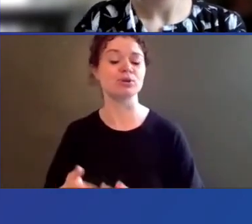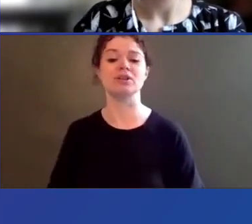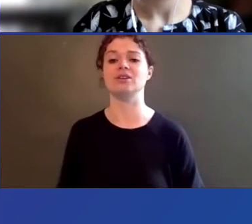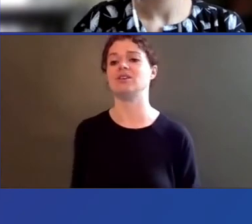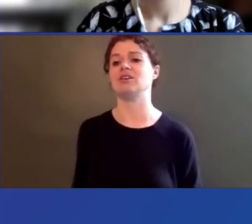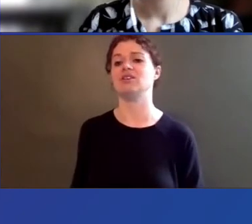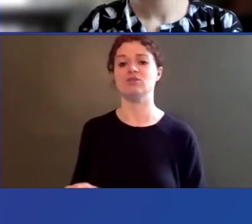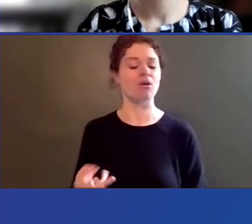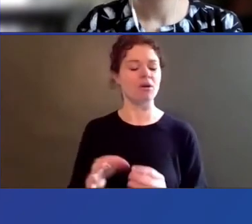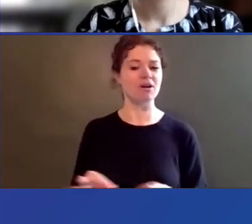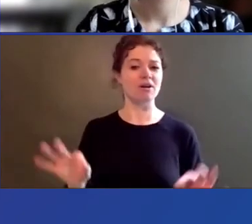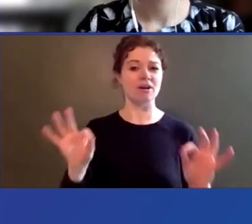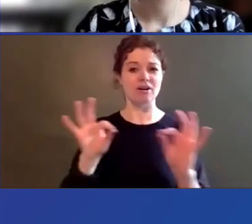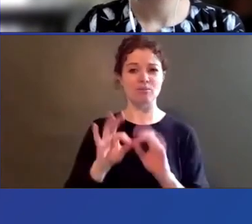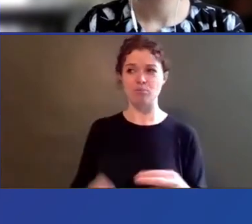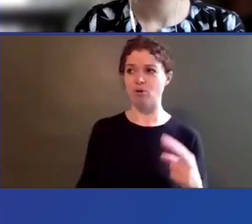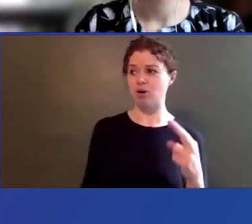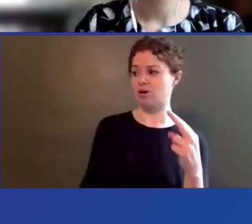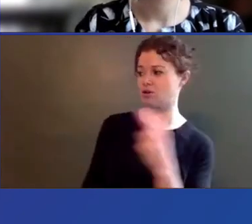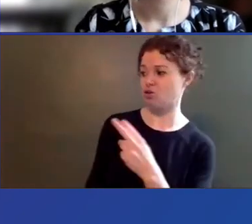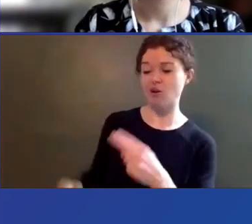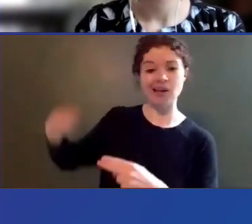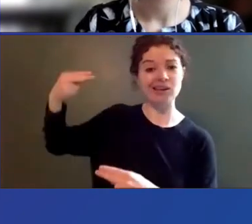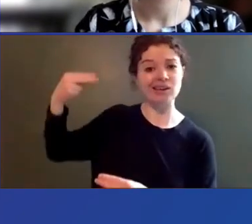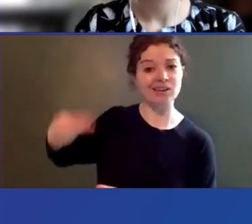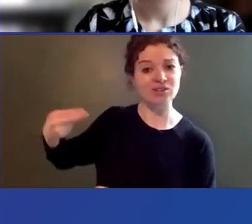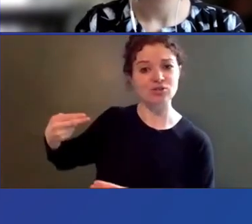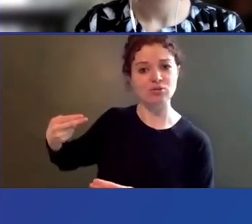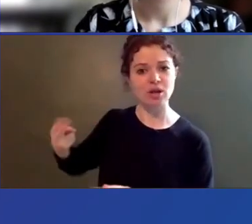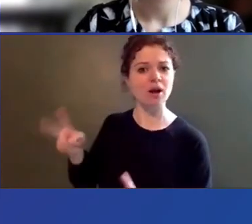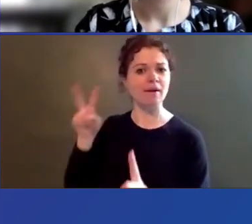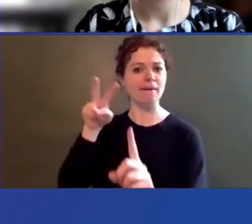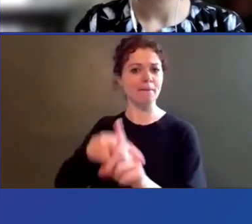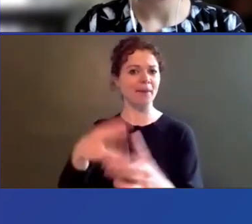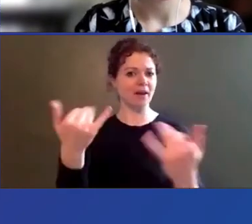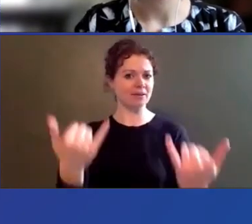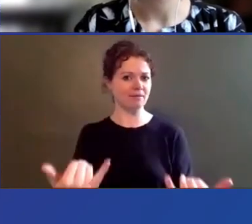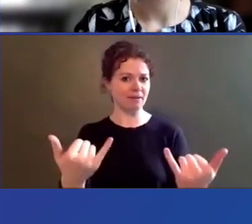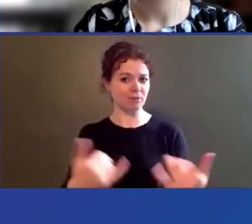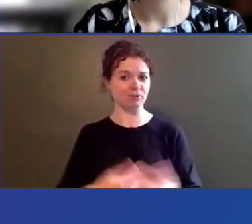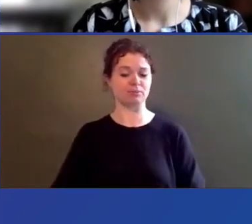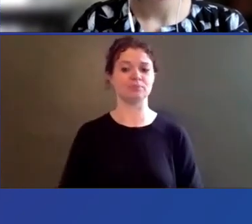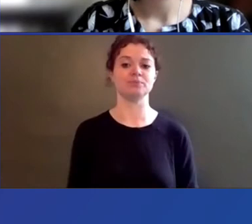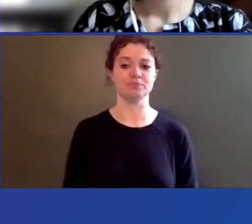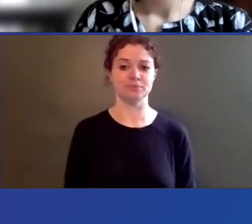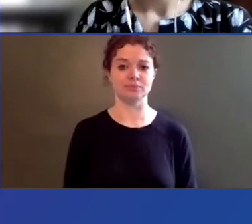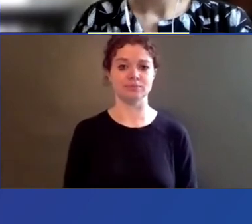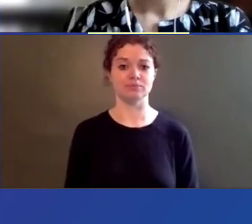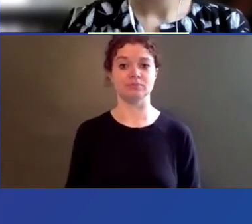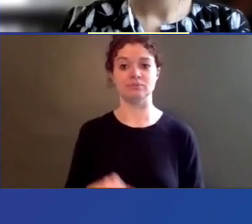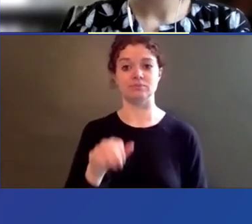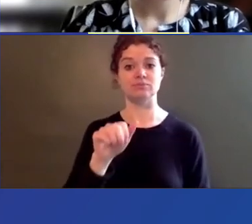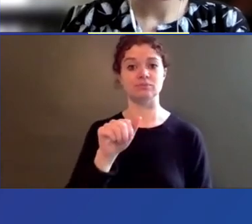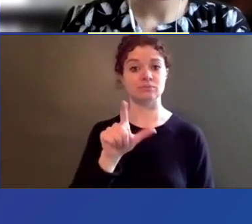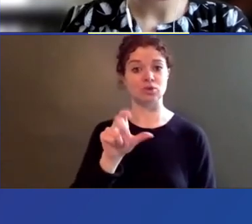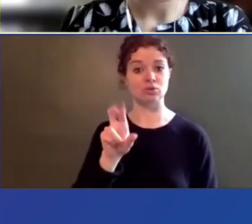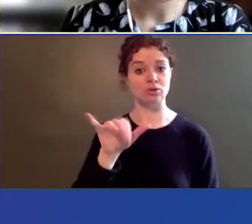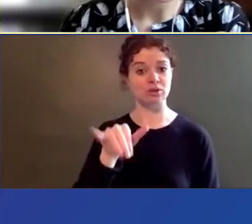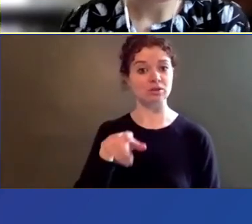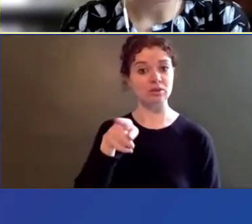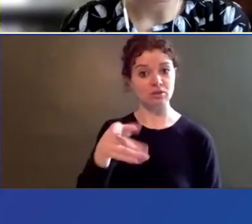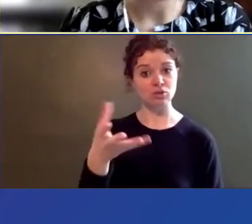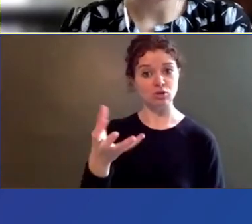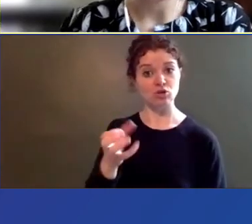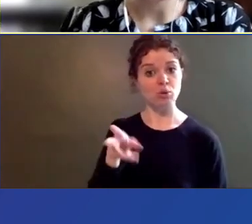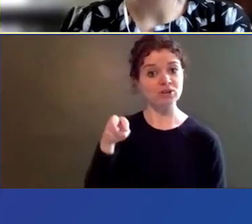we're willing to open ourselves up to the experience of other people. Rebecca, were you wanting to jump in? Yeah, I also